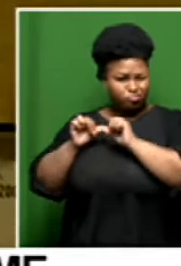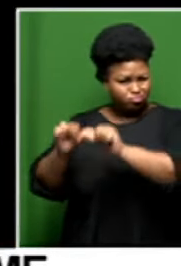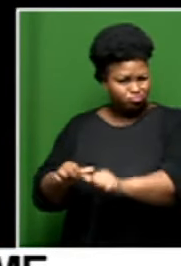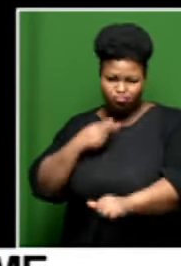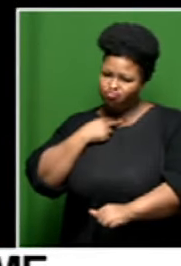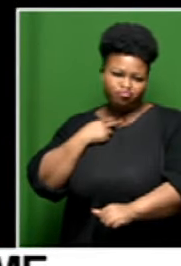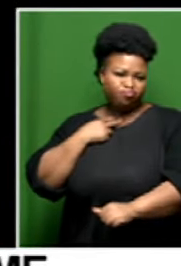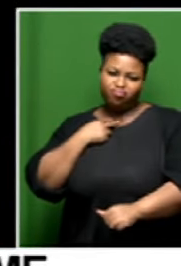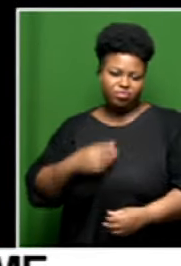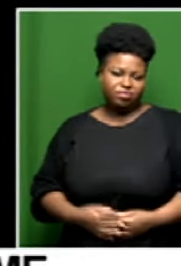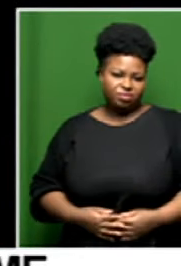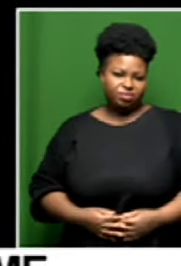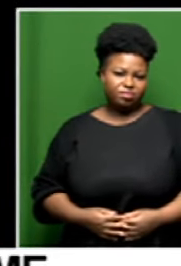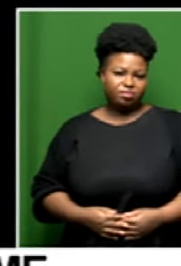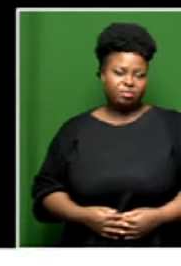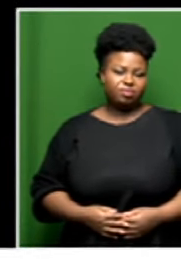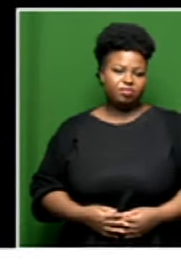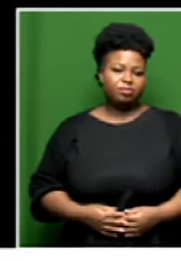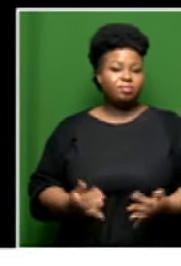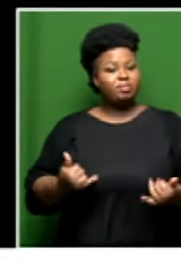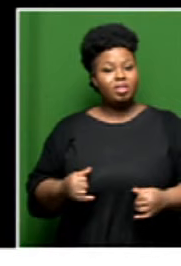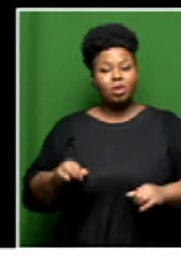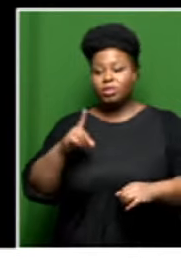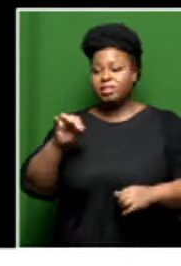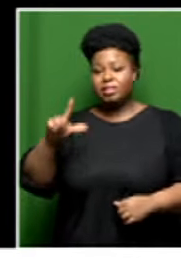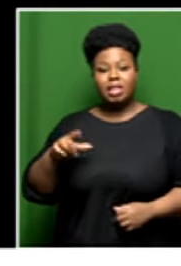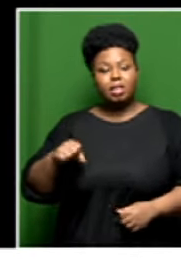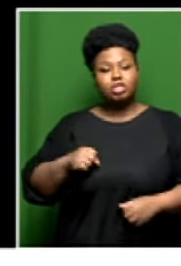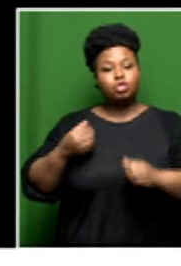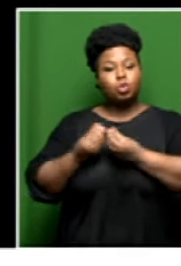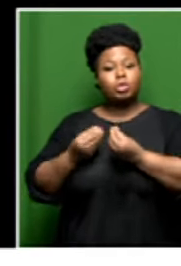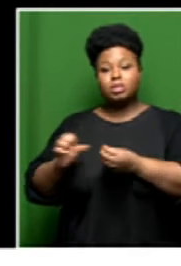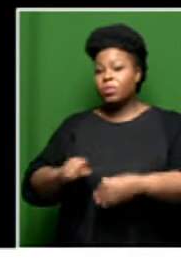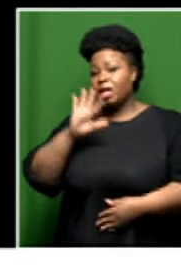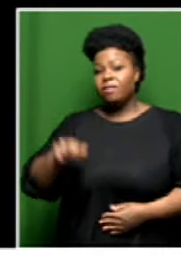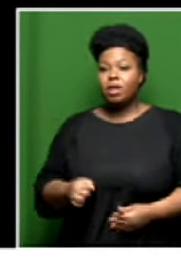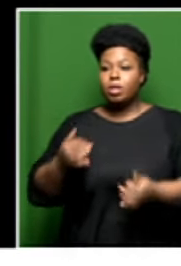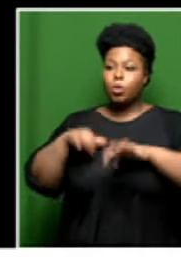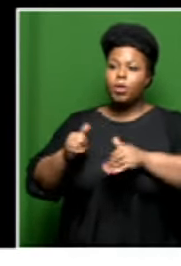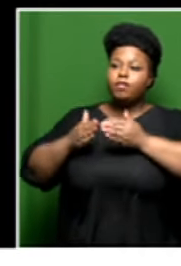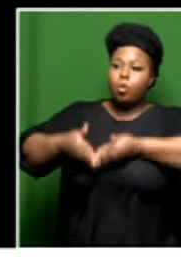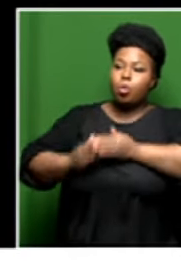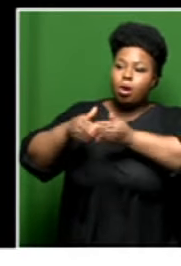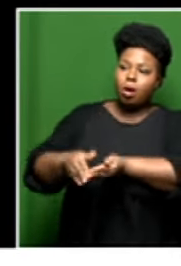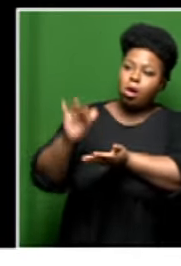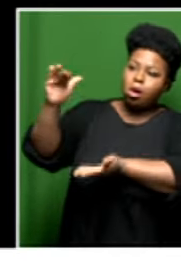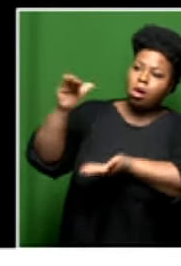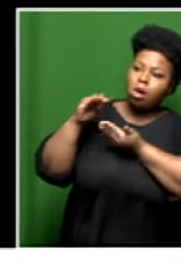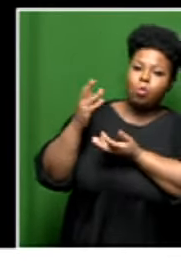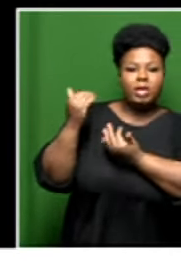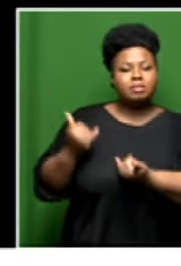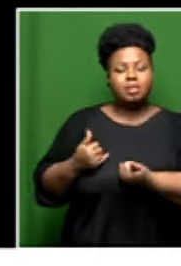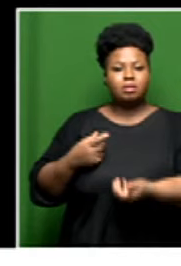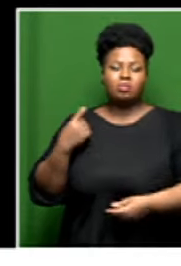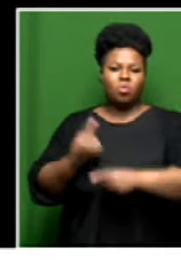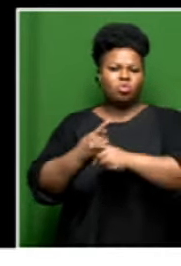sustainable. So they may have run out of diesel stocks in South Africa and they're waiting for the next ship. Obviously, ships come again, they don't come every